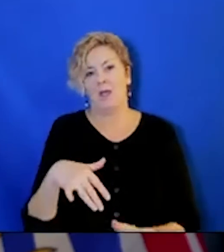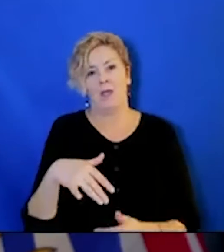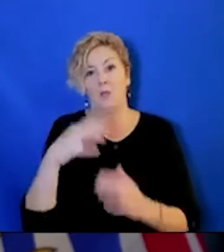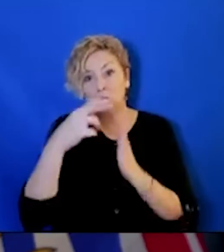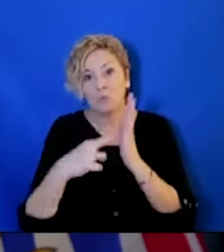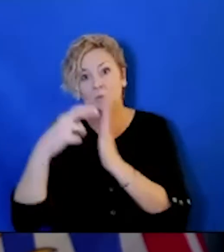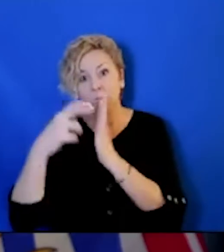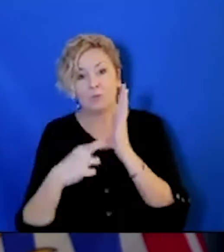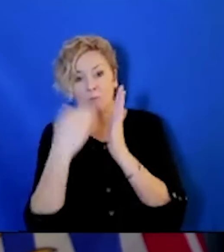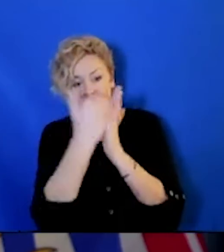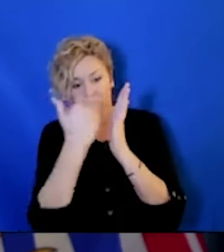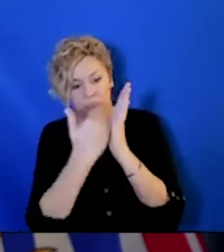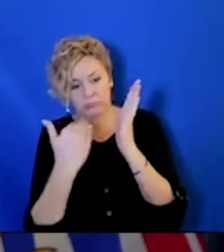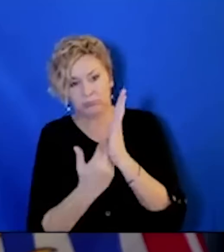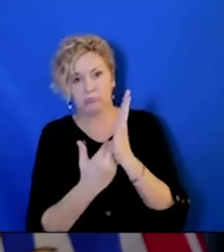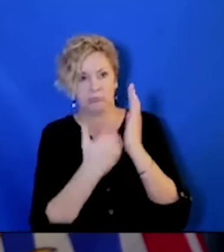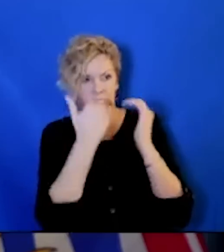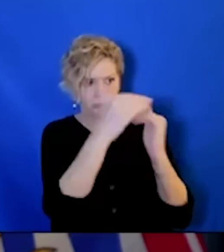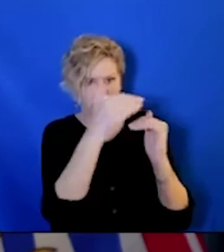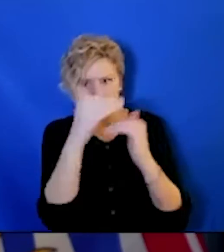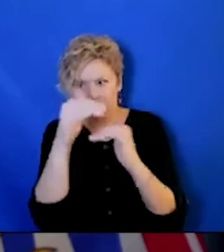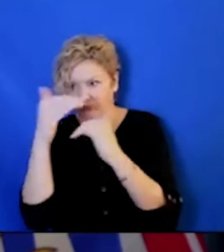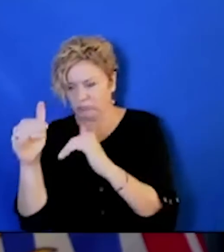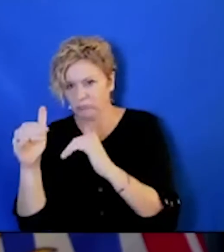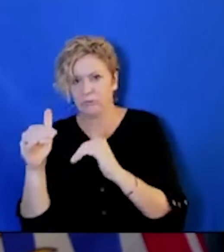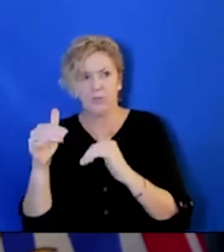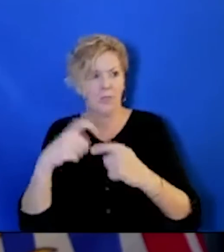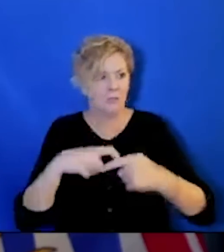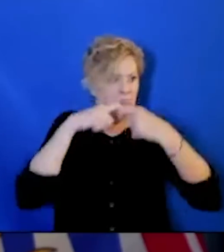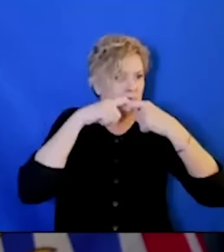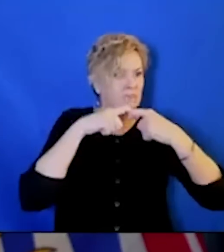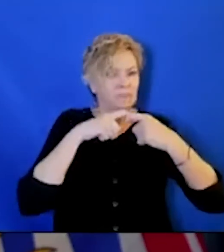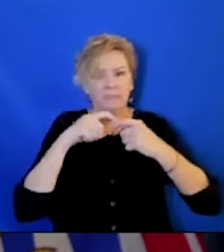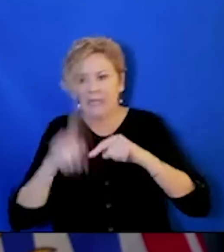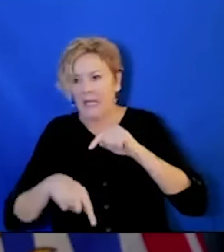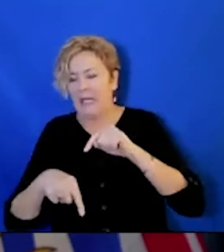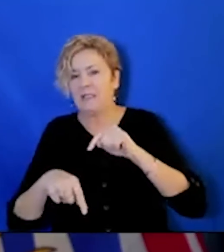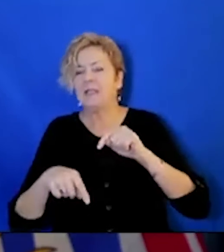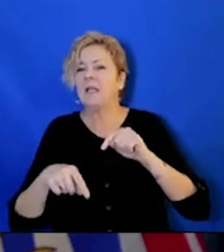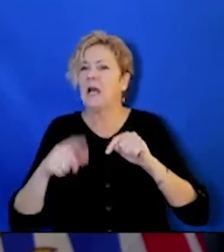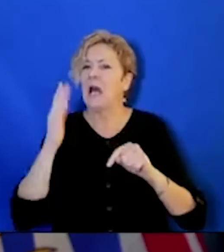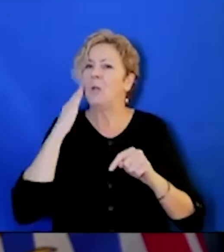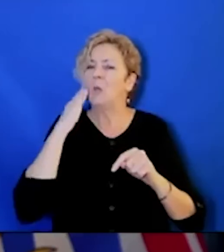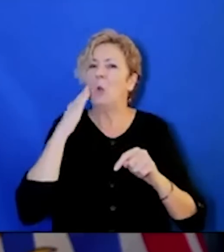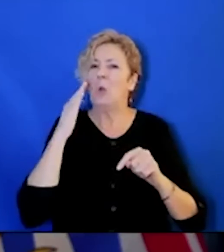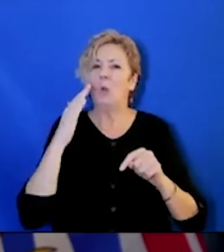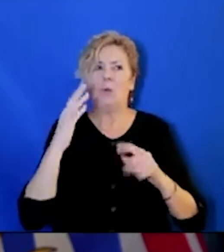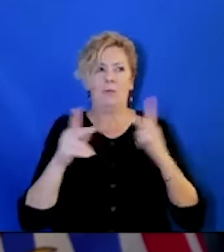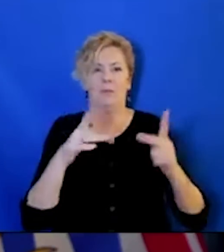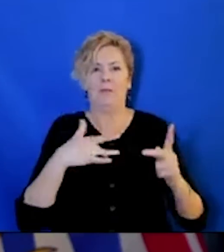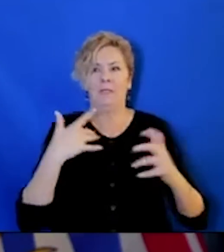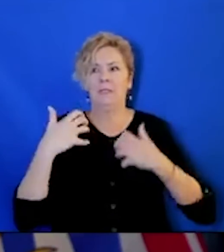I mean, it's challenging right now, and of course on financial well-being for many people. With Remembrance